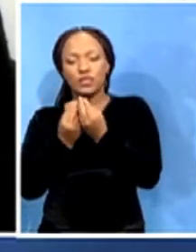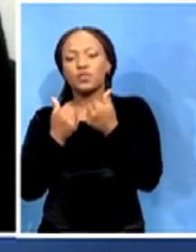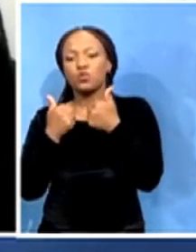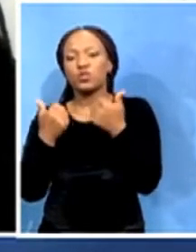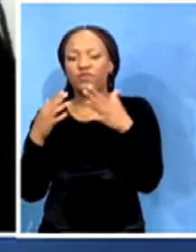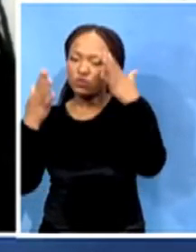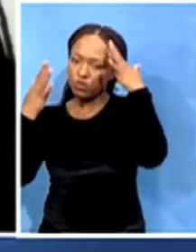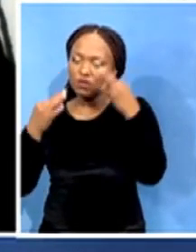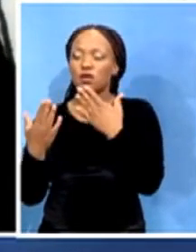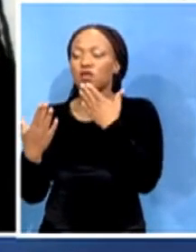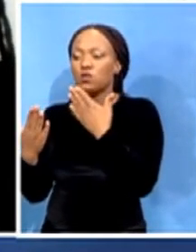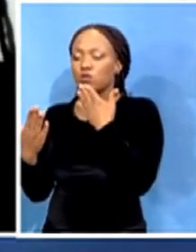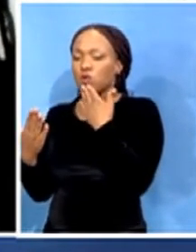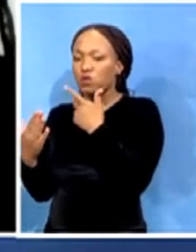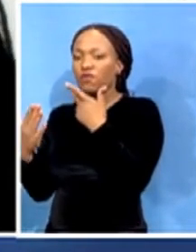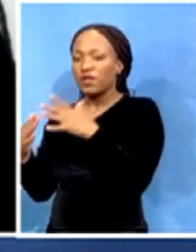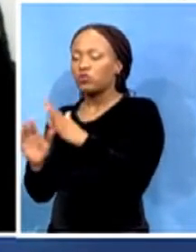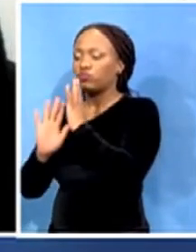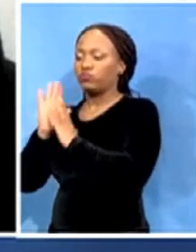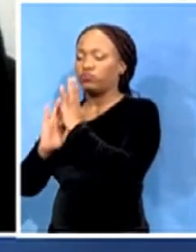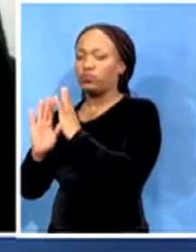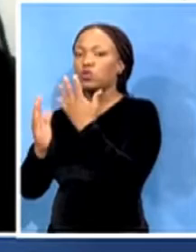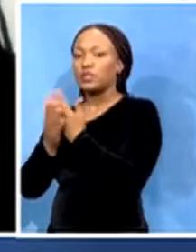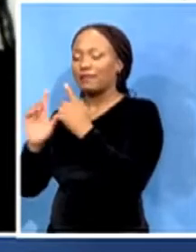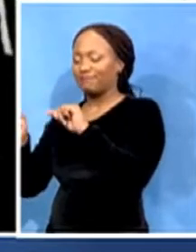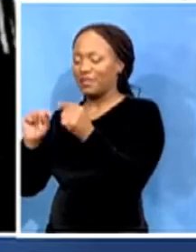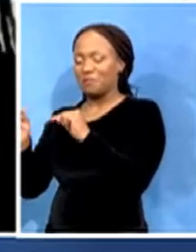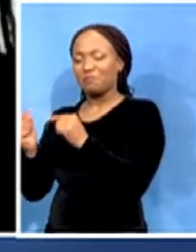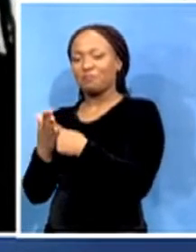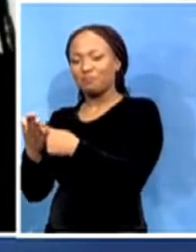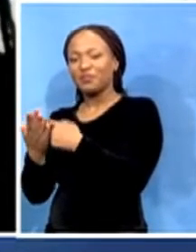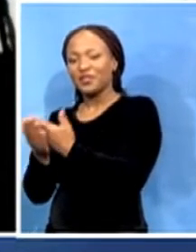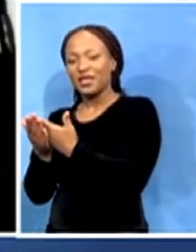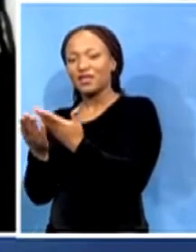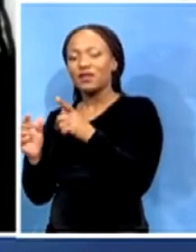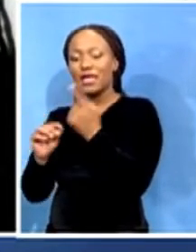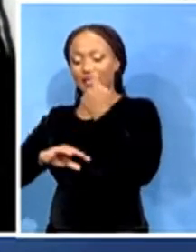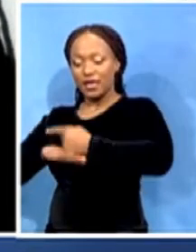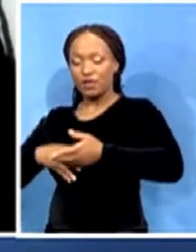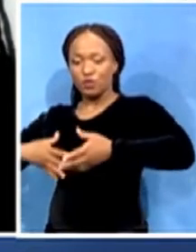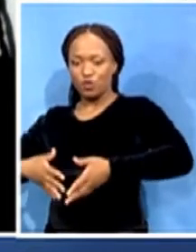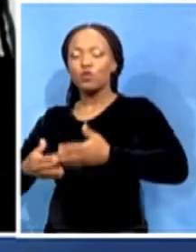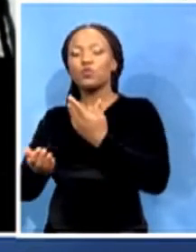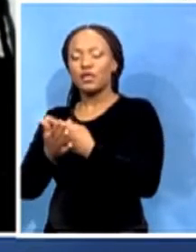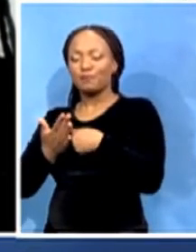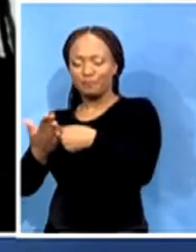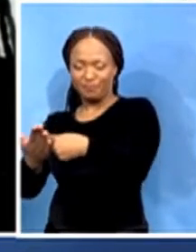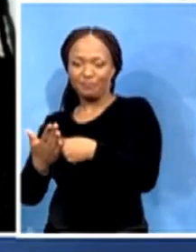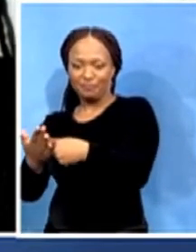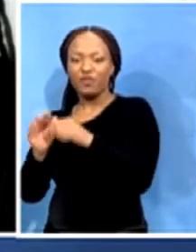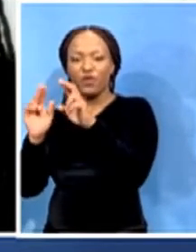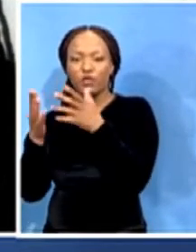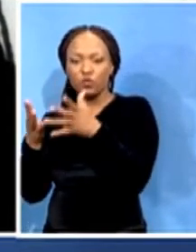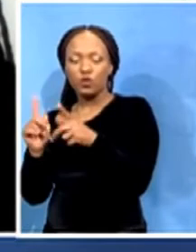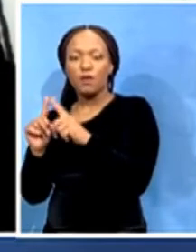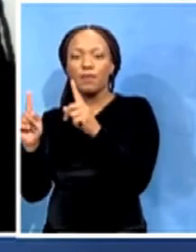We can debate it, I guess, and that's what days like this are for, in order to debate such issues. Might be controversial in some quarters, but I